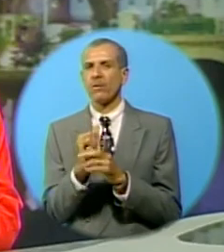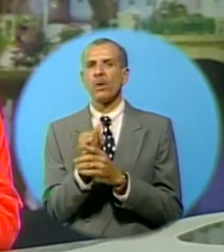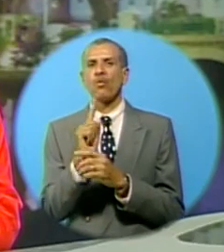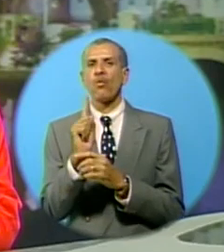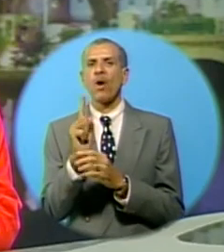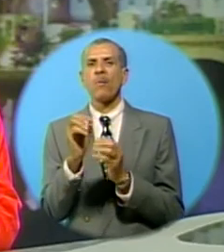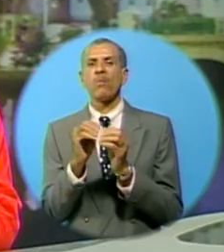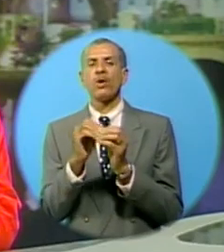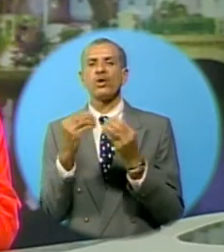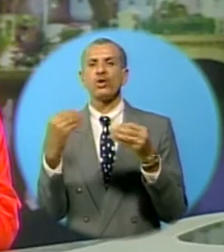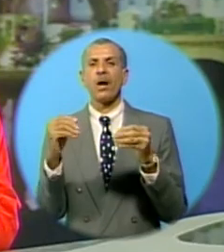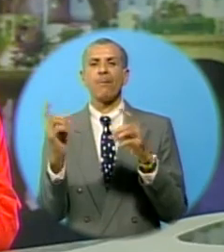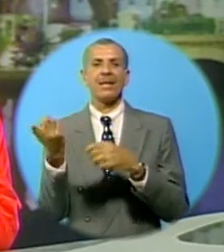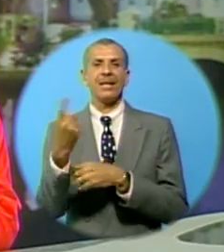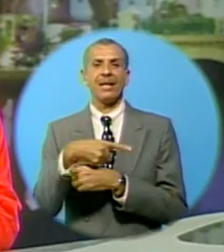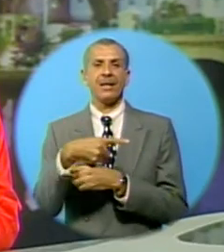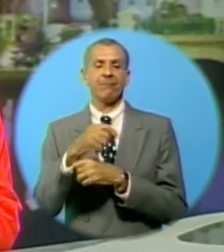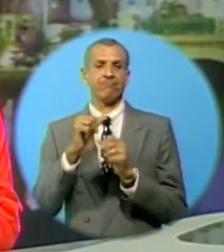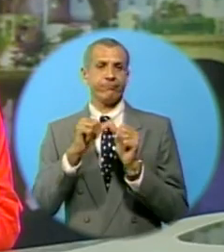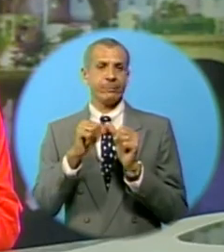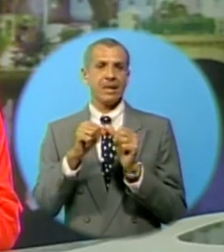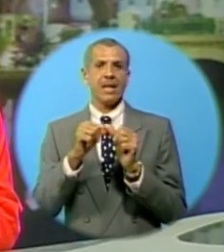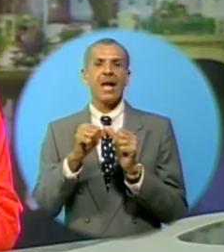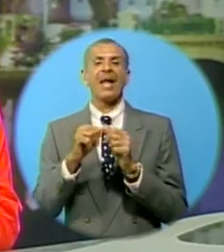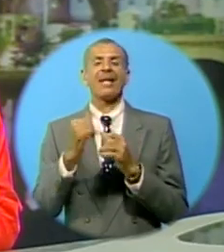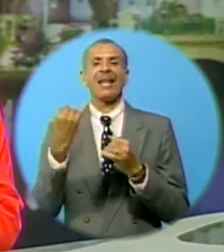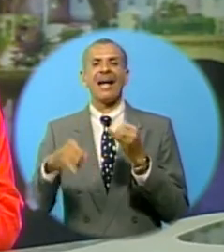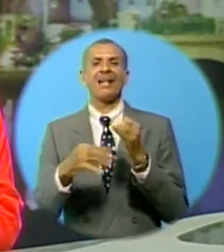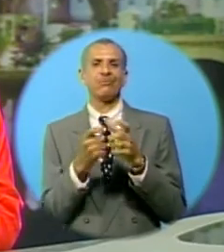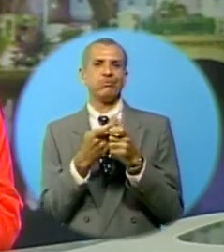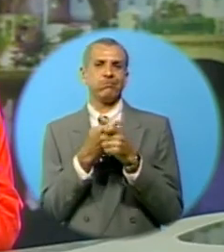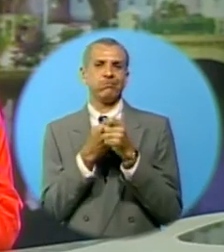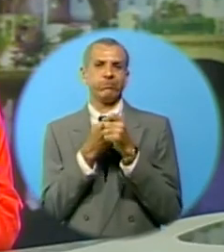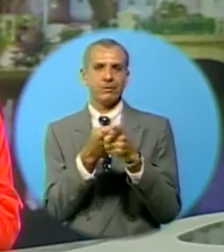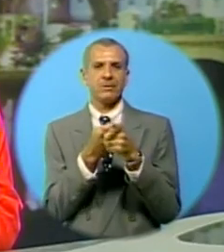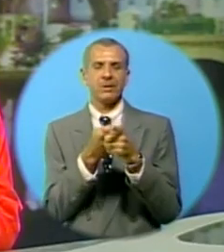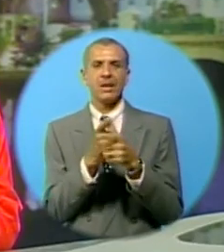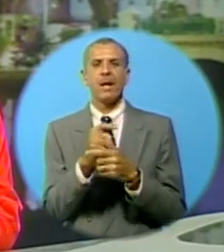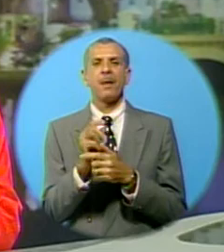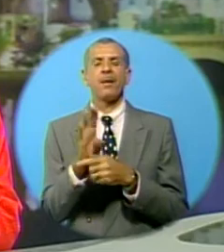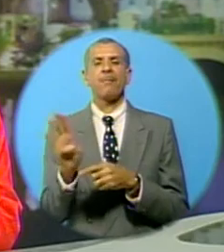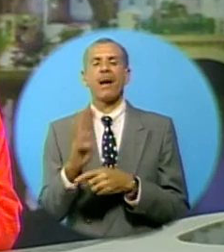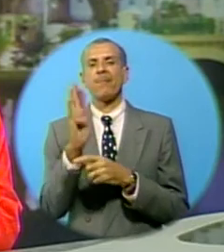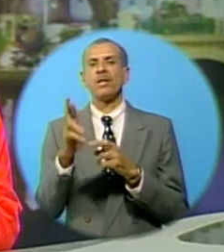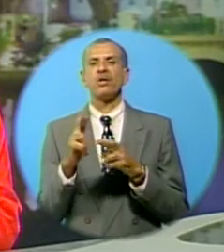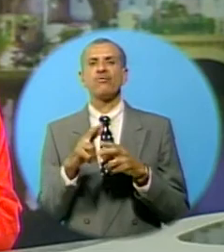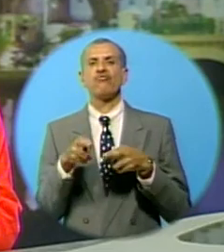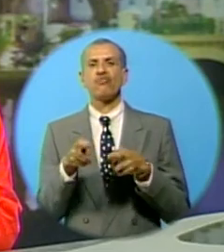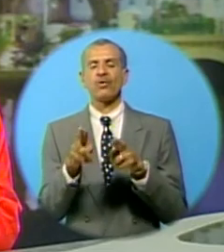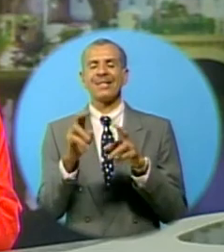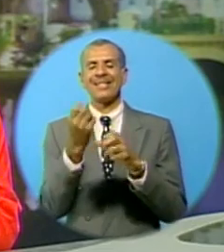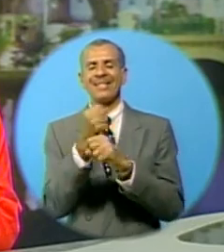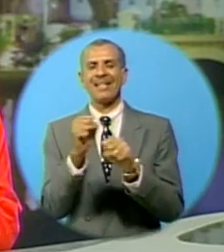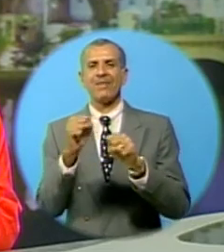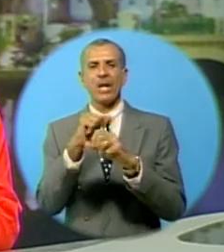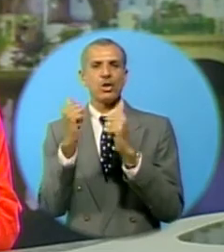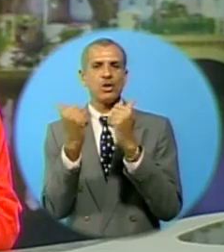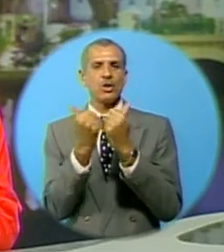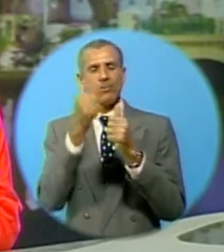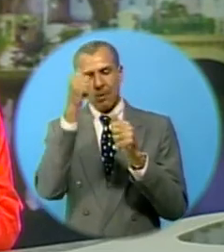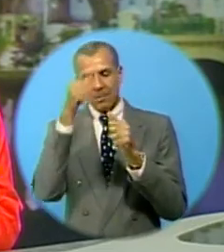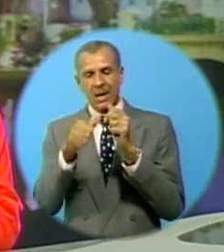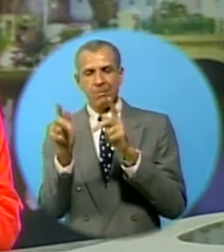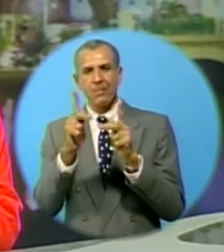just one more shopping day to go and the expected last-minute rush, the Barbados Road Safety Association is reminding motorists to